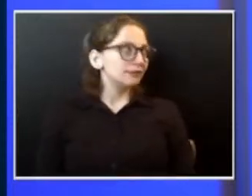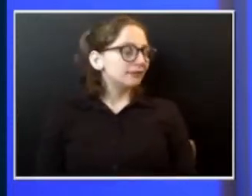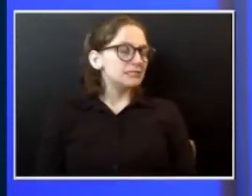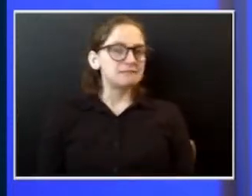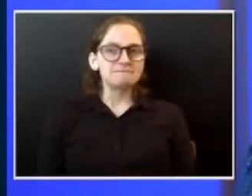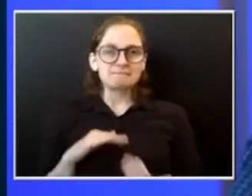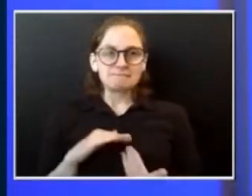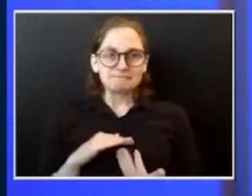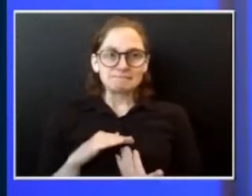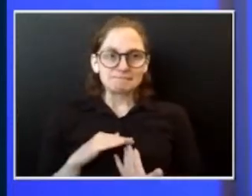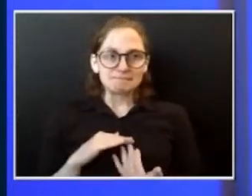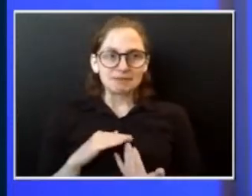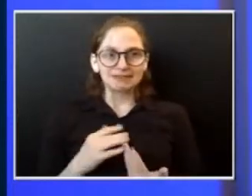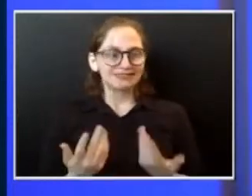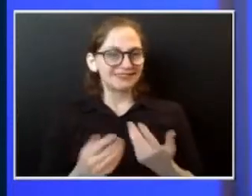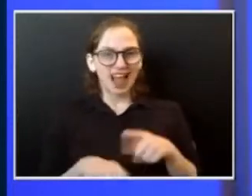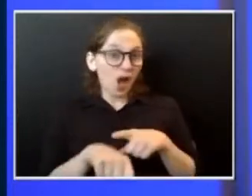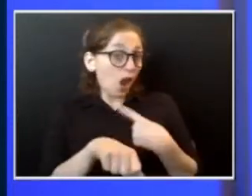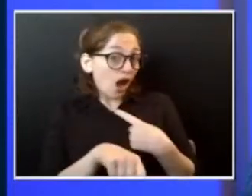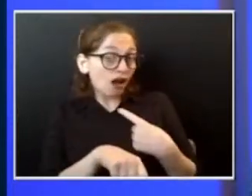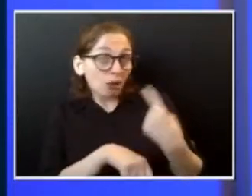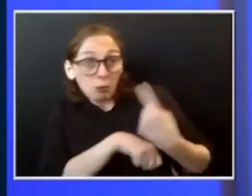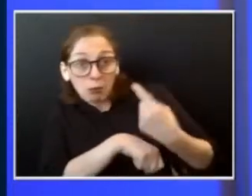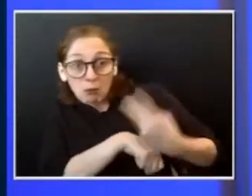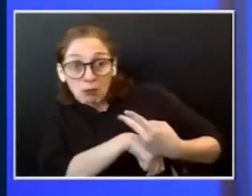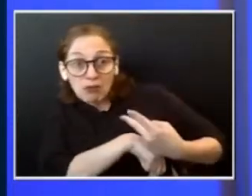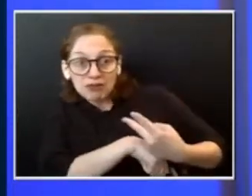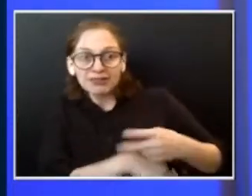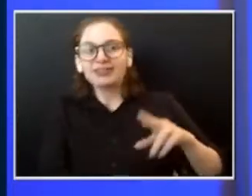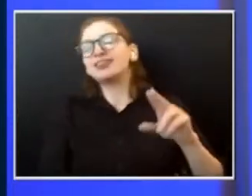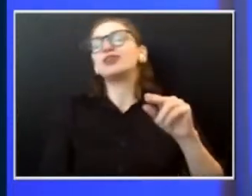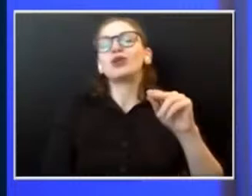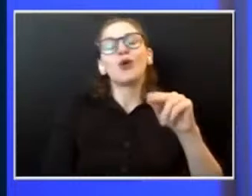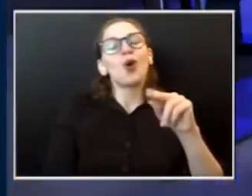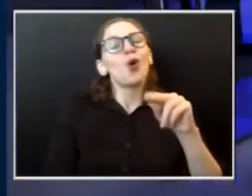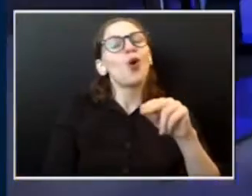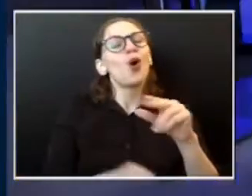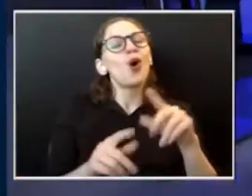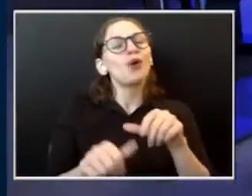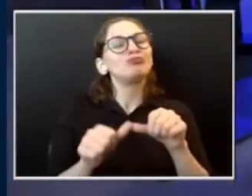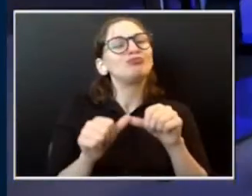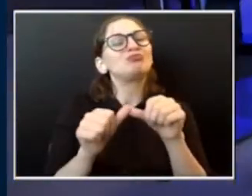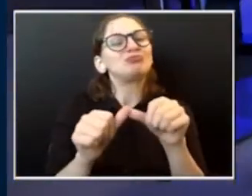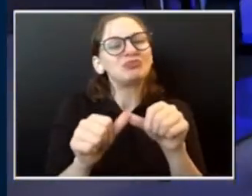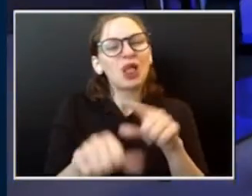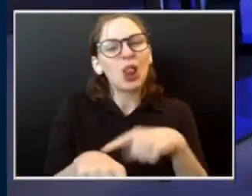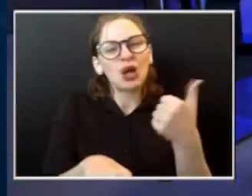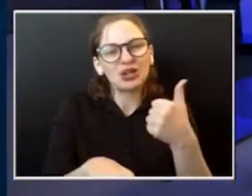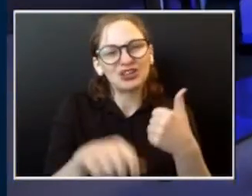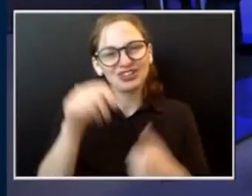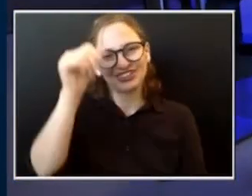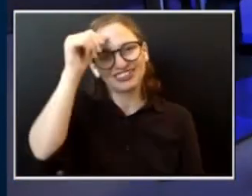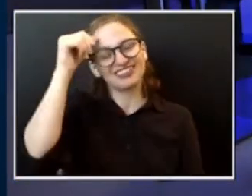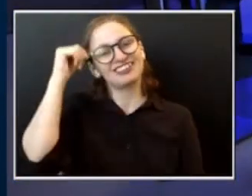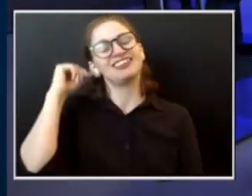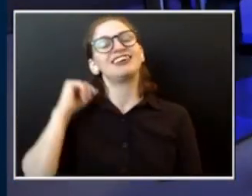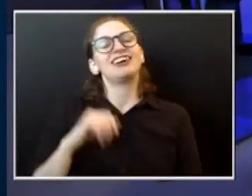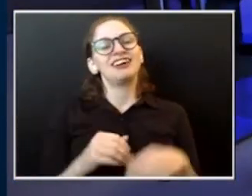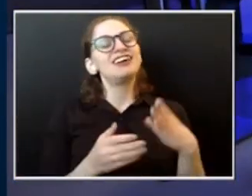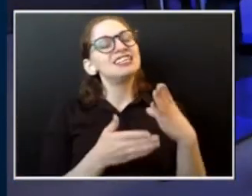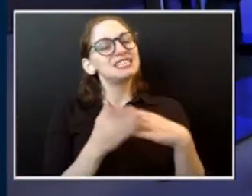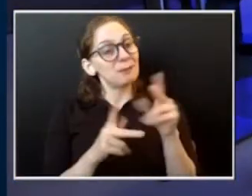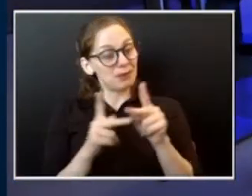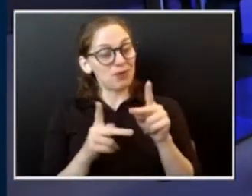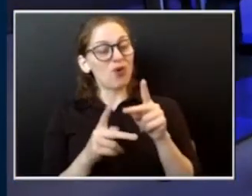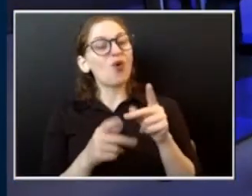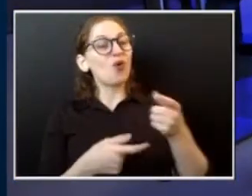a couple days? No. More than that. But anyway. You know, some kidney recipients will say they didn't know how sick they were until